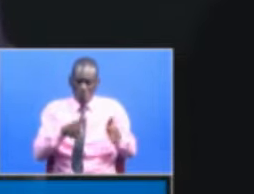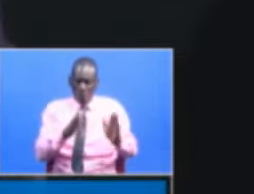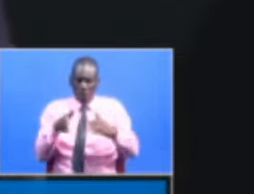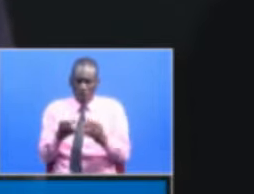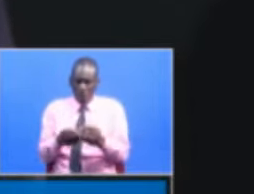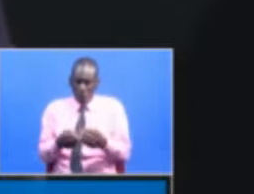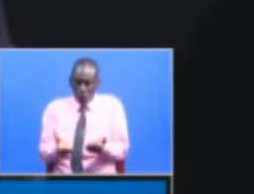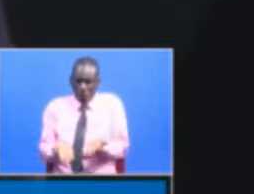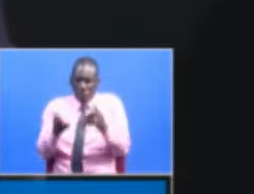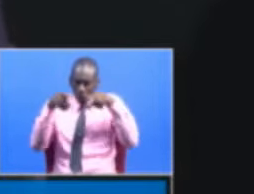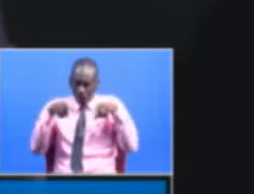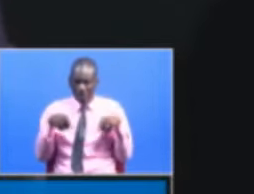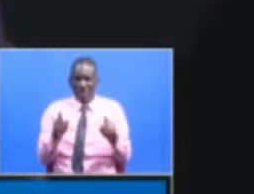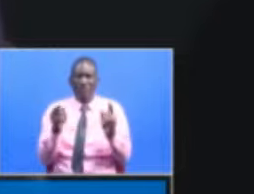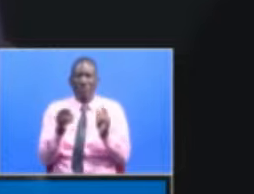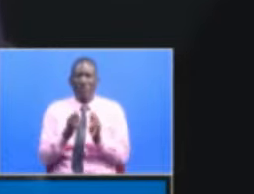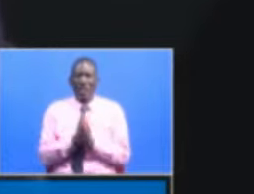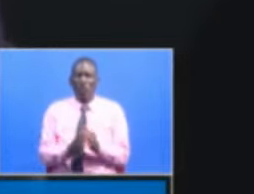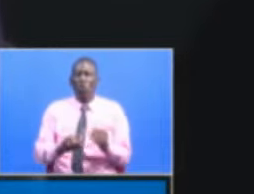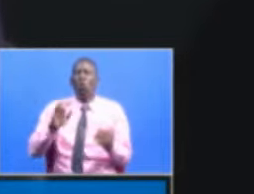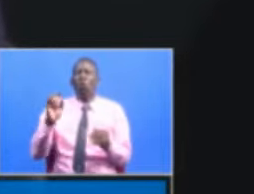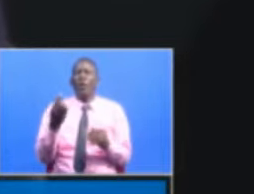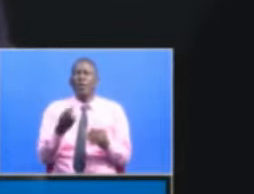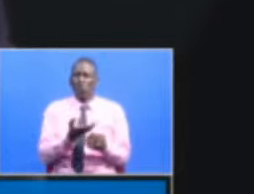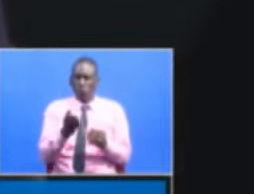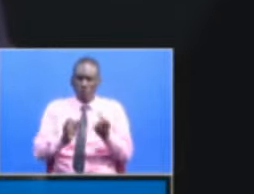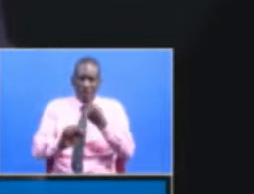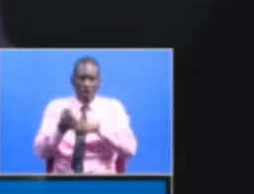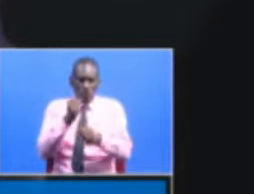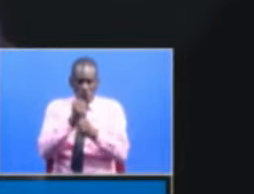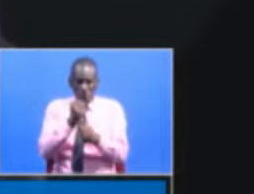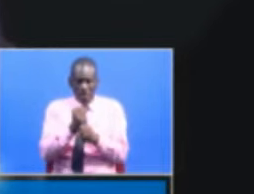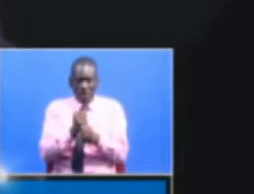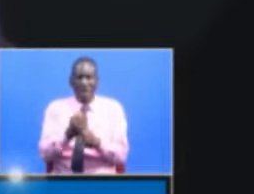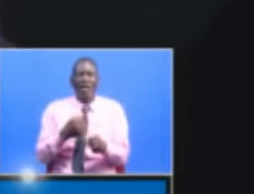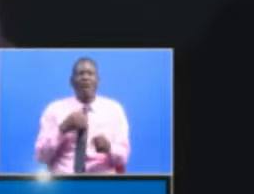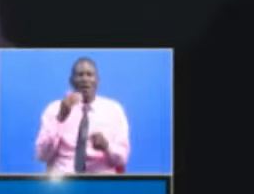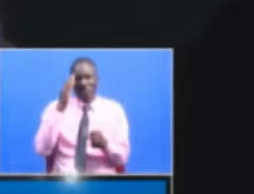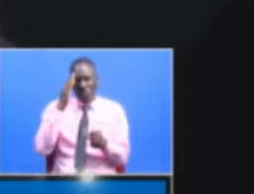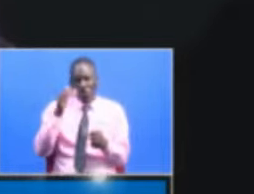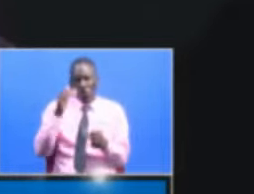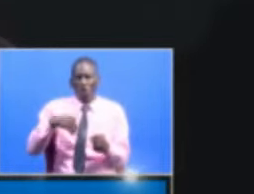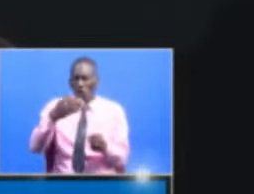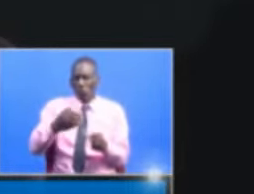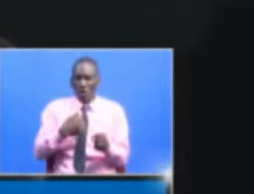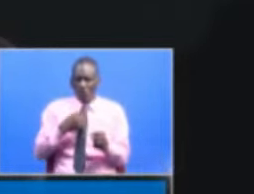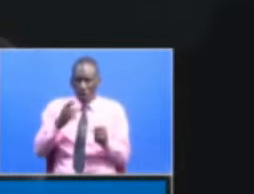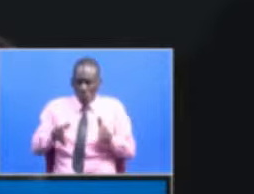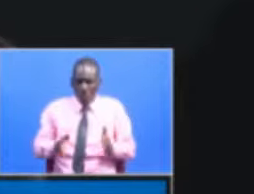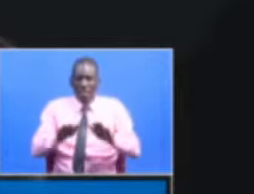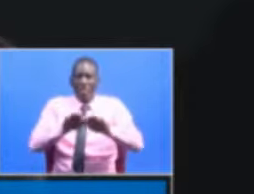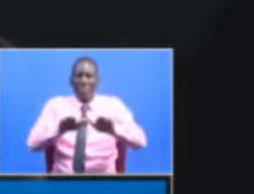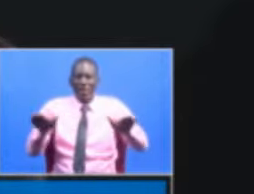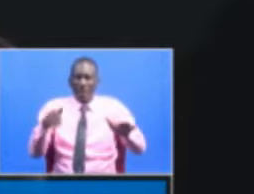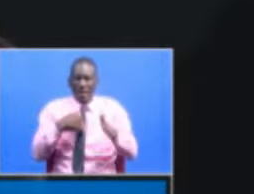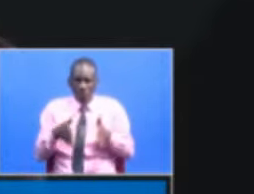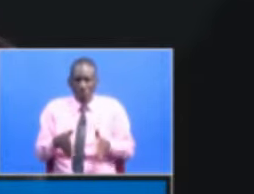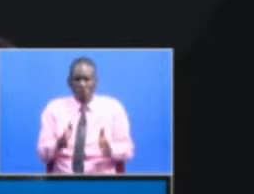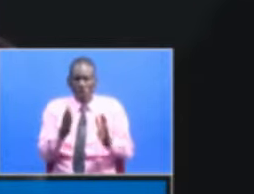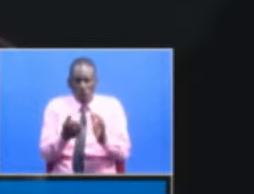itself. And once those steps are taken, I think there's that way, you know, the land has its own way of regenerating